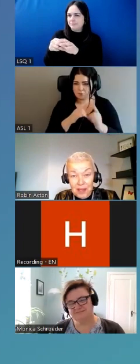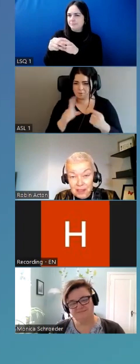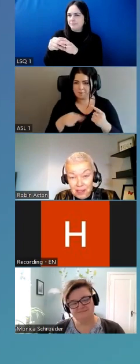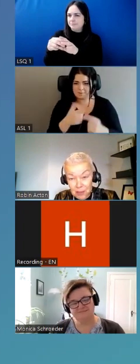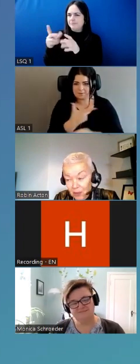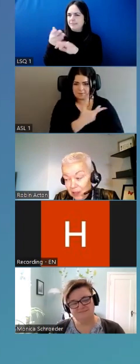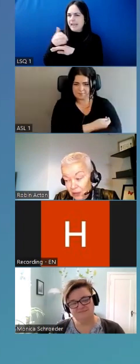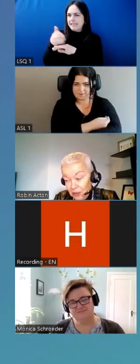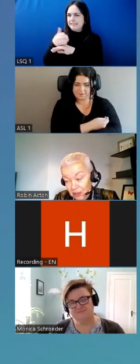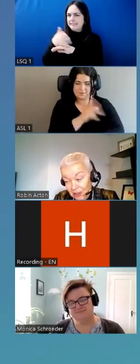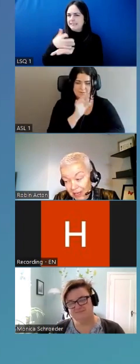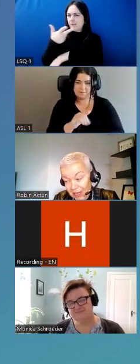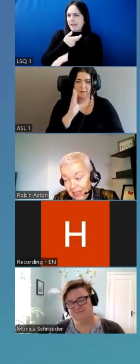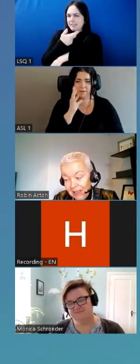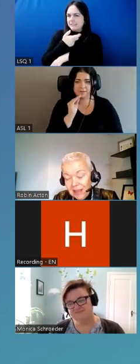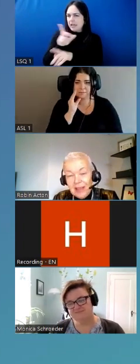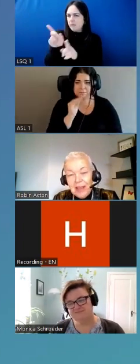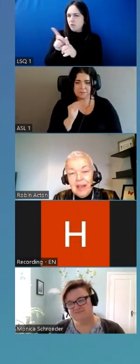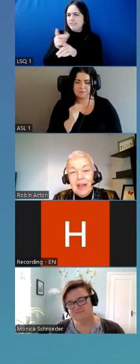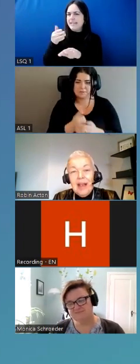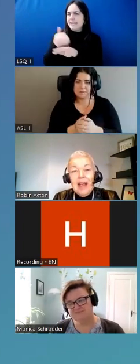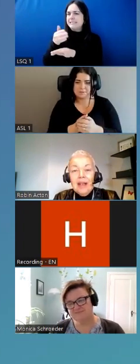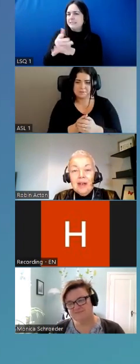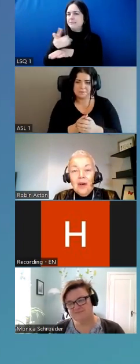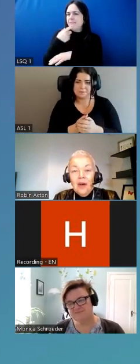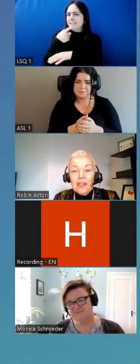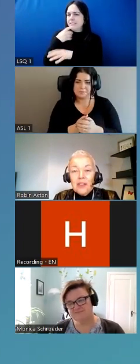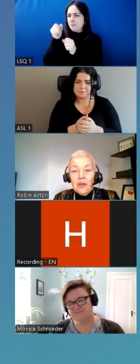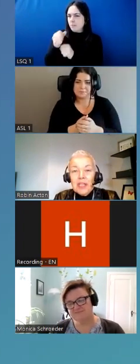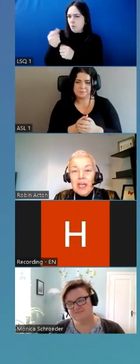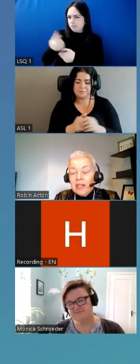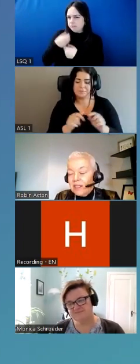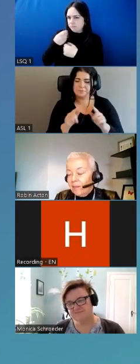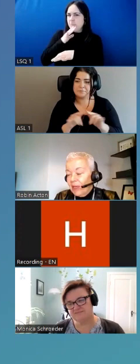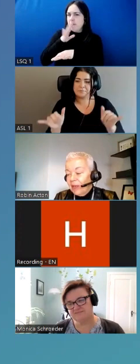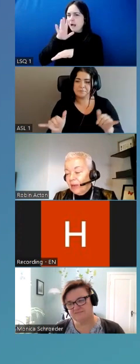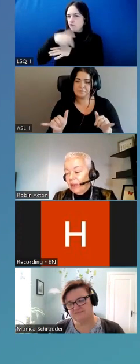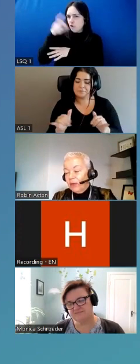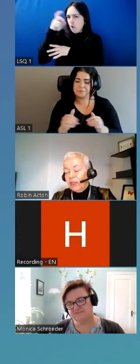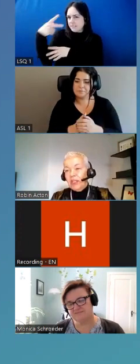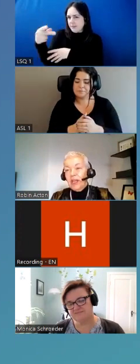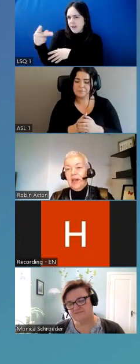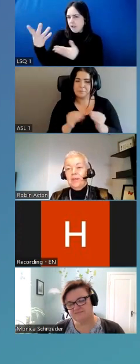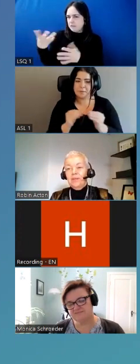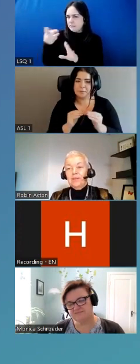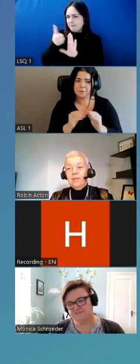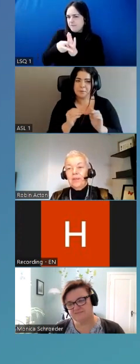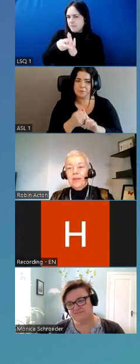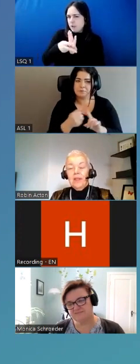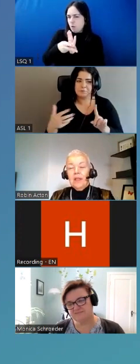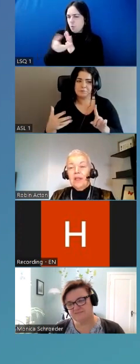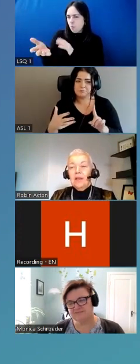what that experience was like. And also tell us a bit about